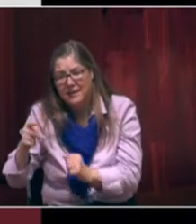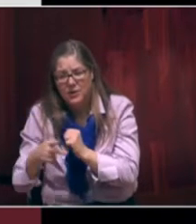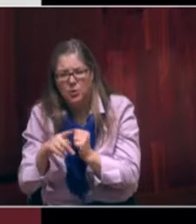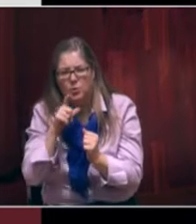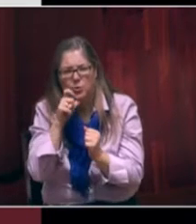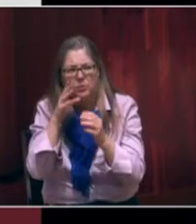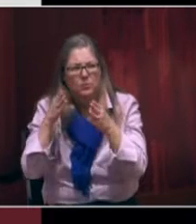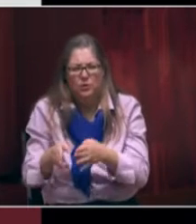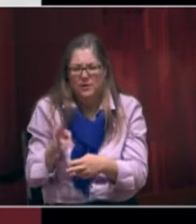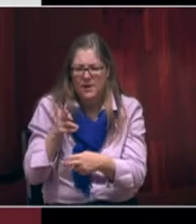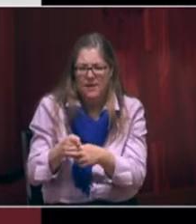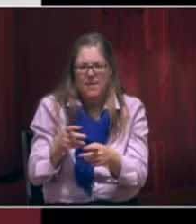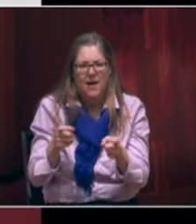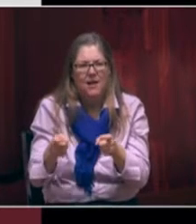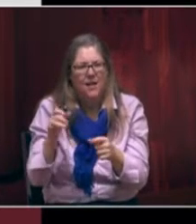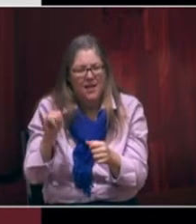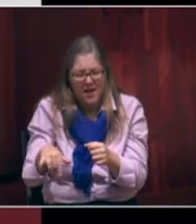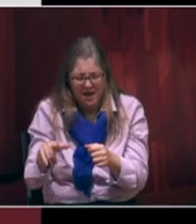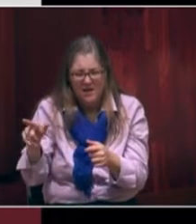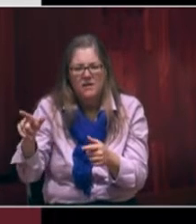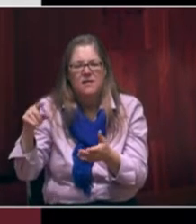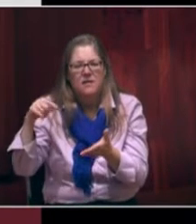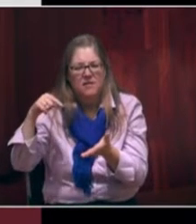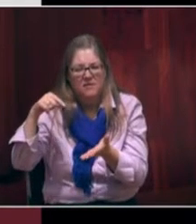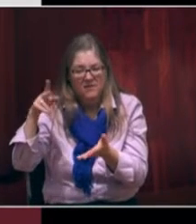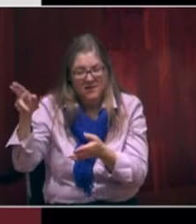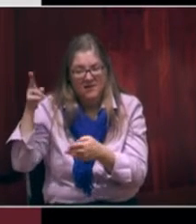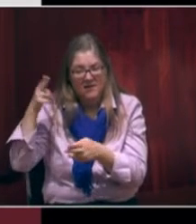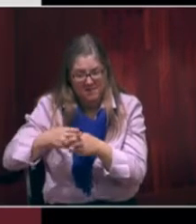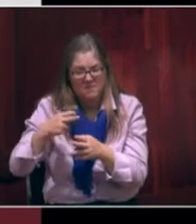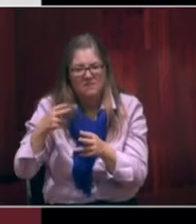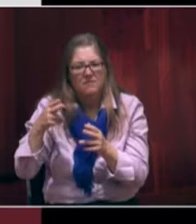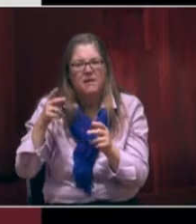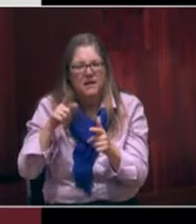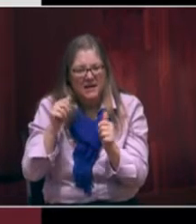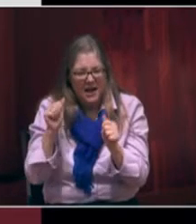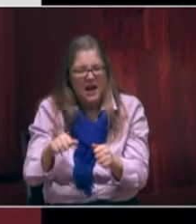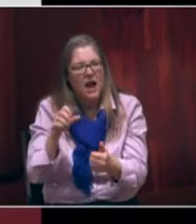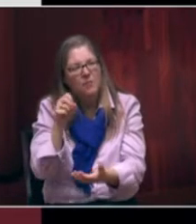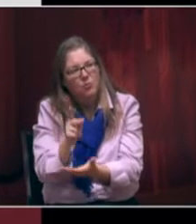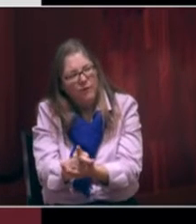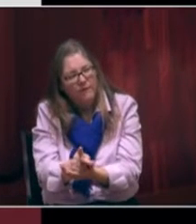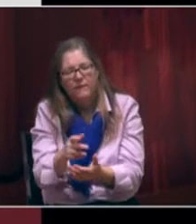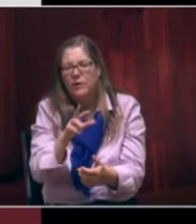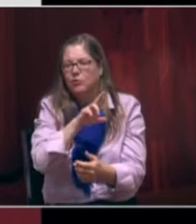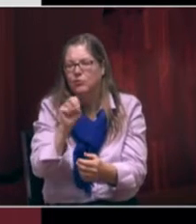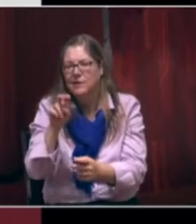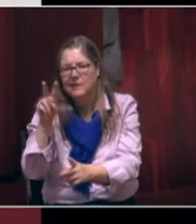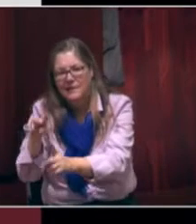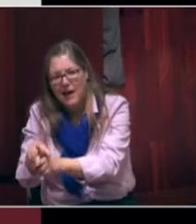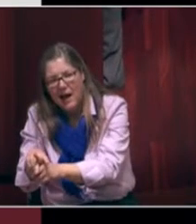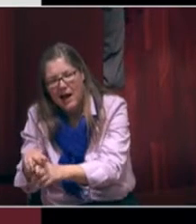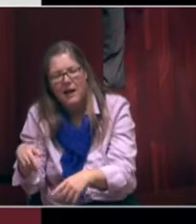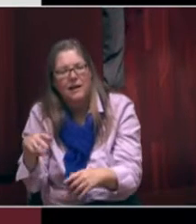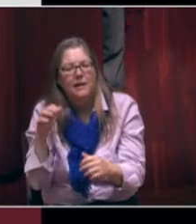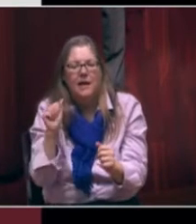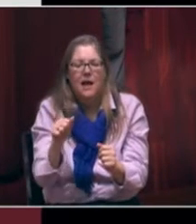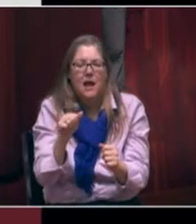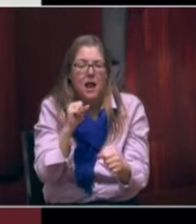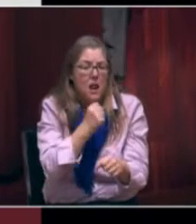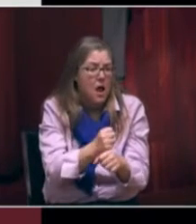agency would see. That they can approve notices in there. They can reassign notices. They can approve what we're calling lots, which